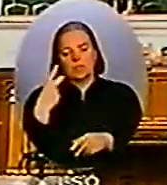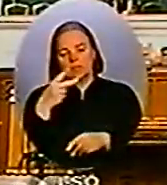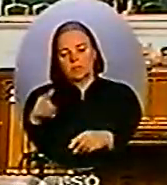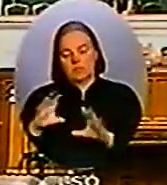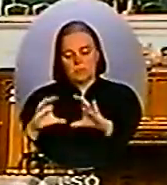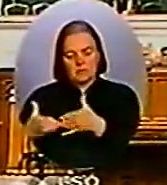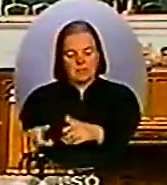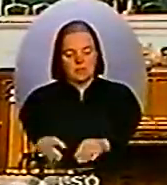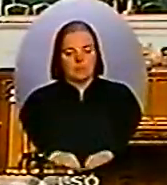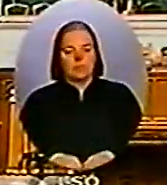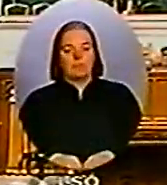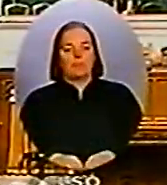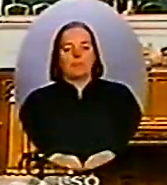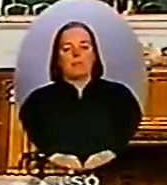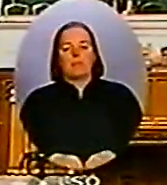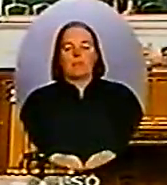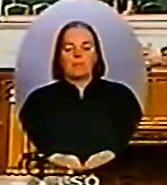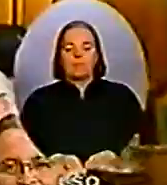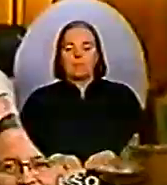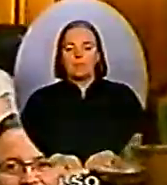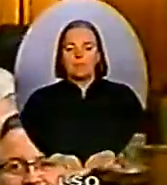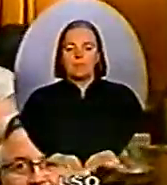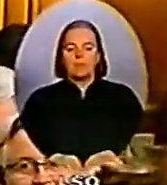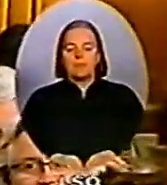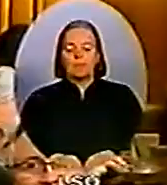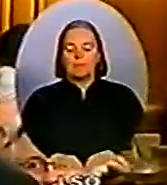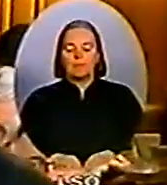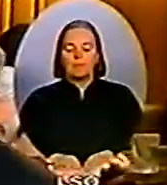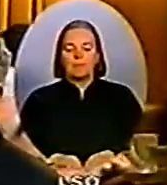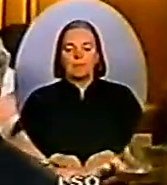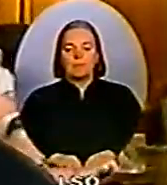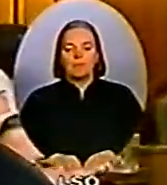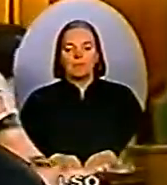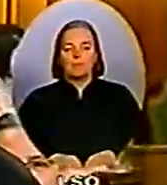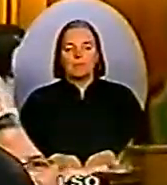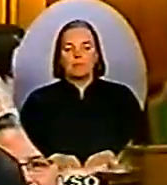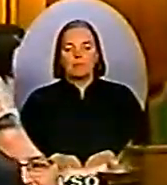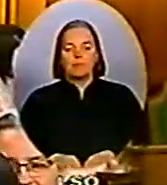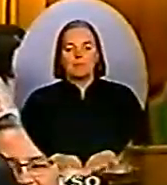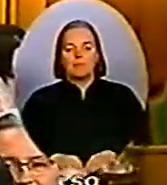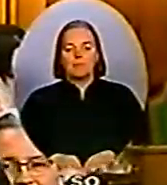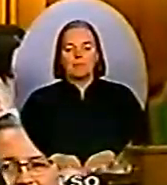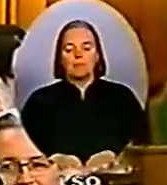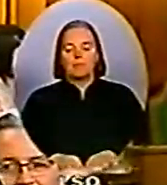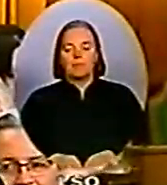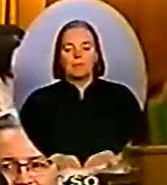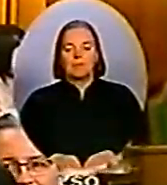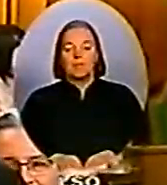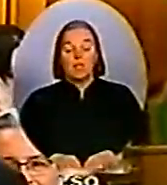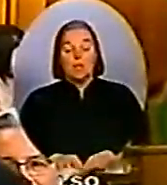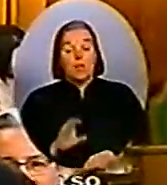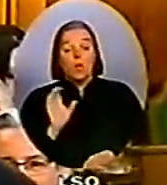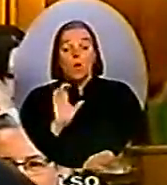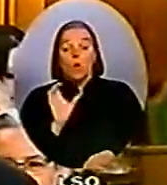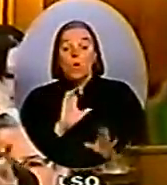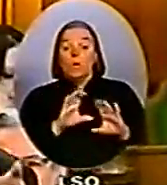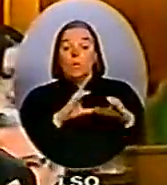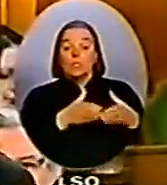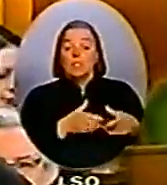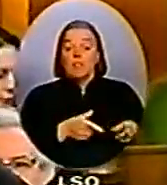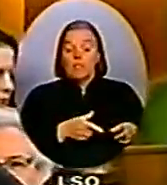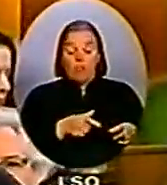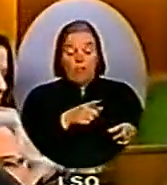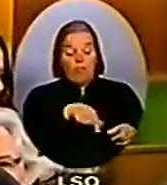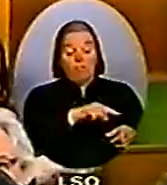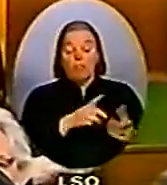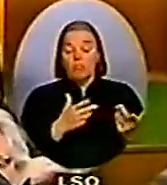The Honourable Member for Timmins-James. Mr. Speaker, this is their sense of entitlement that they expect us to be subservient. Our job and their job